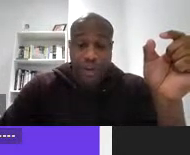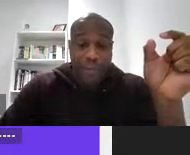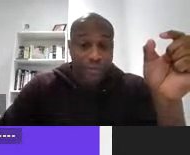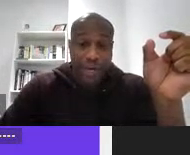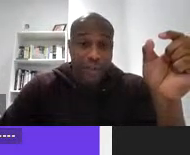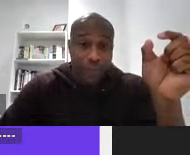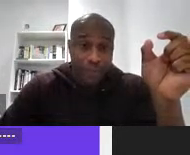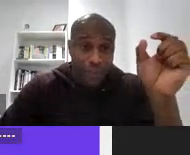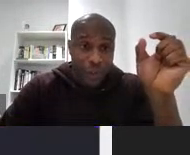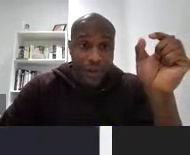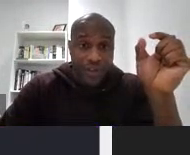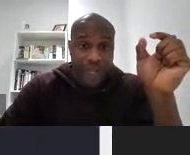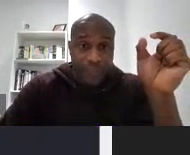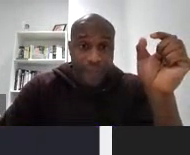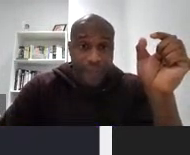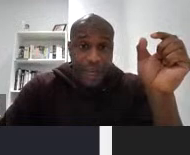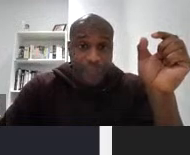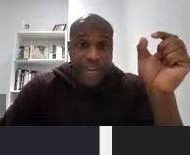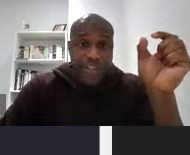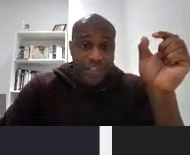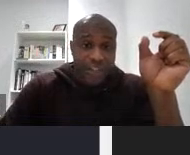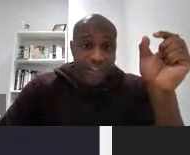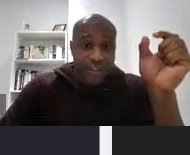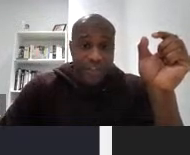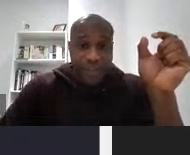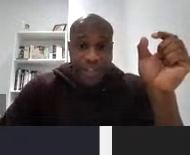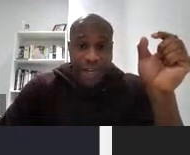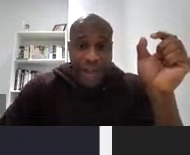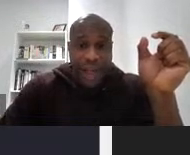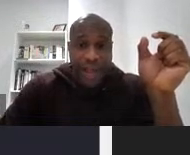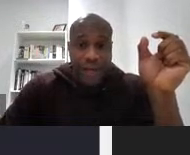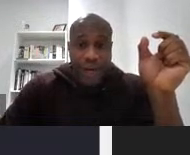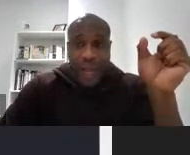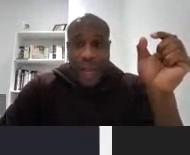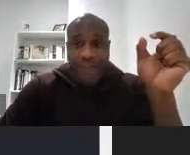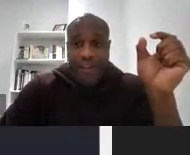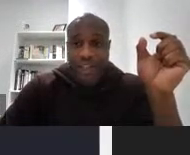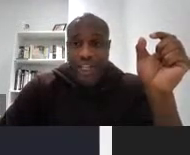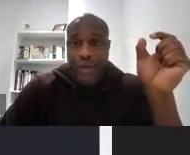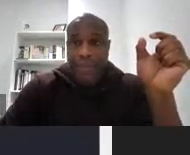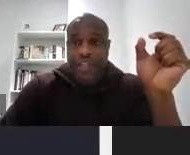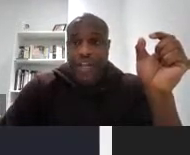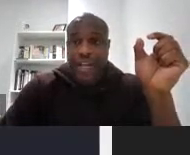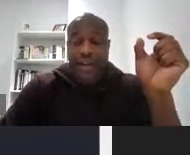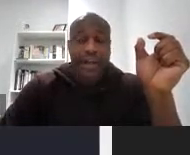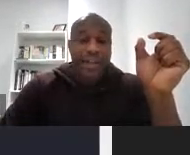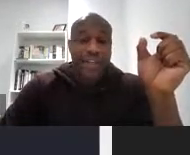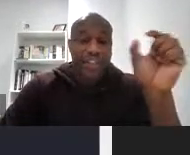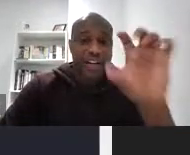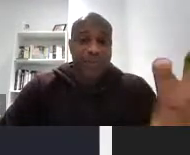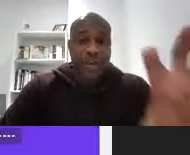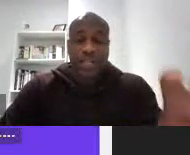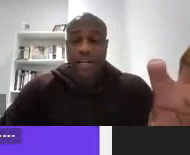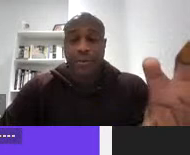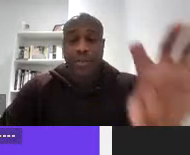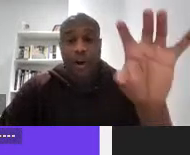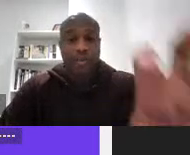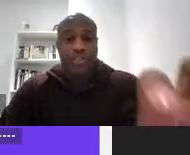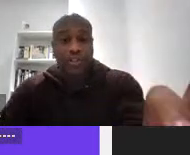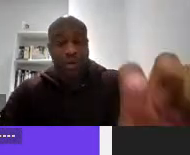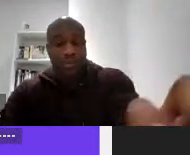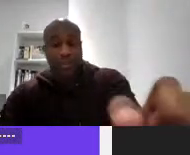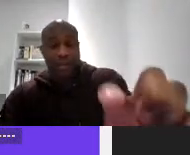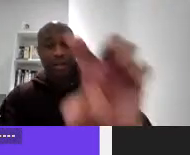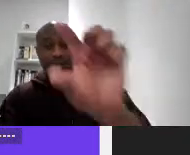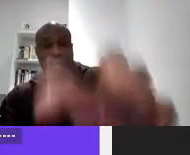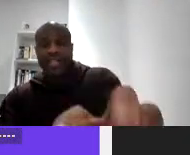or not even dragging and dropping, just uploading it, changing the dimensions of the image. And I have a new image here that straight away loads